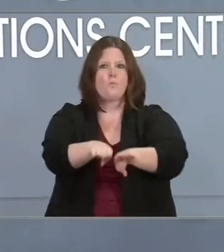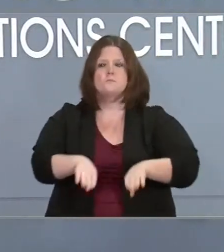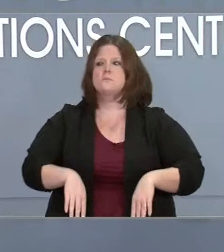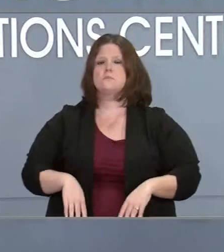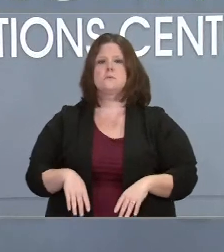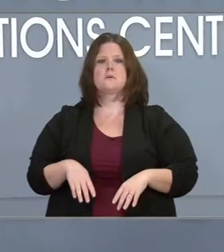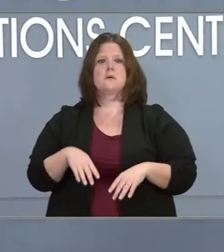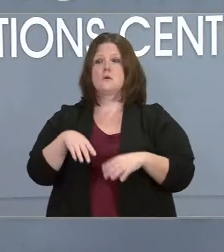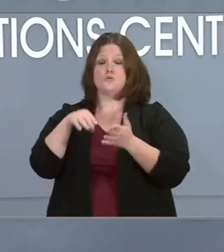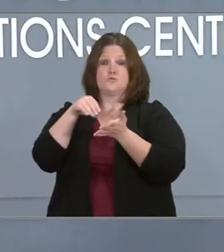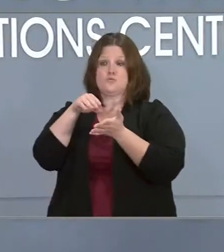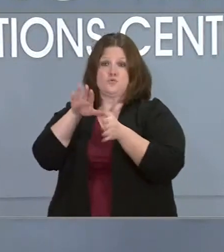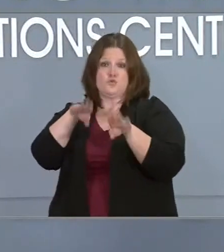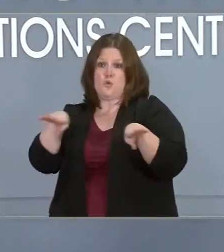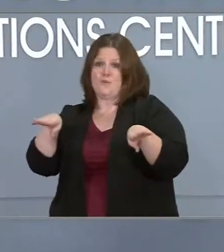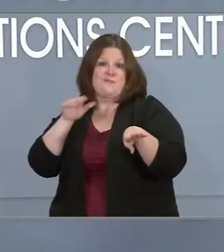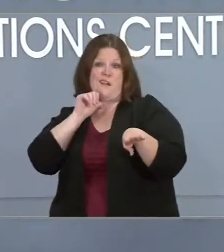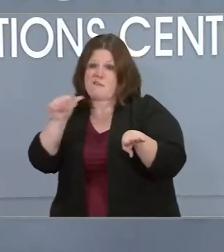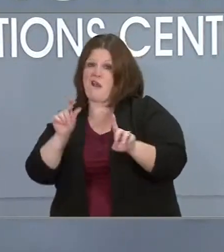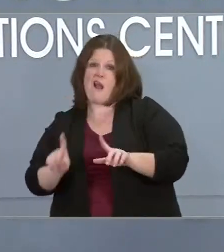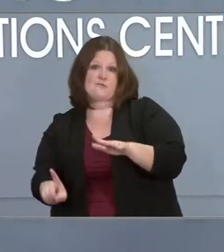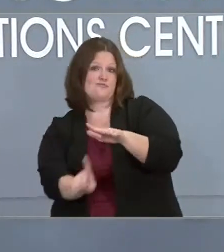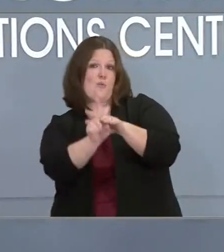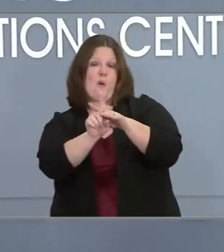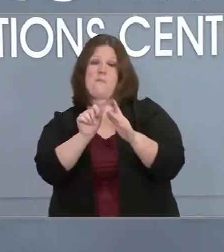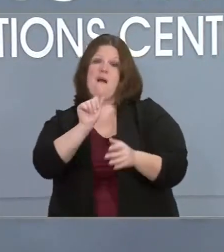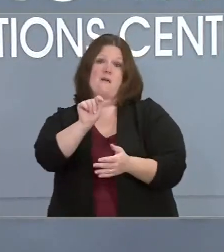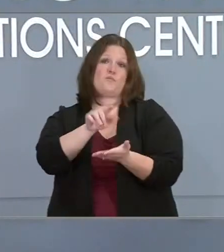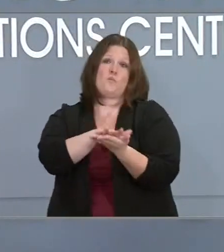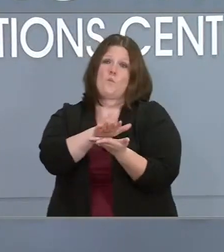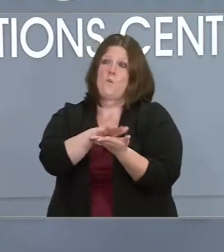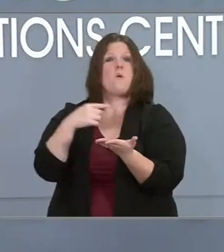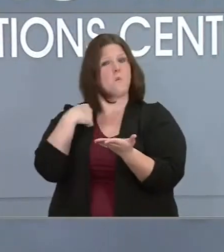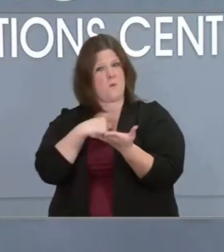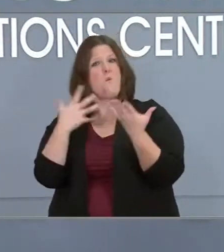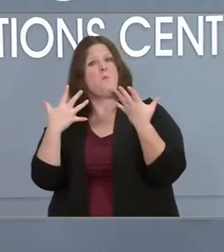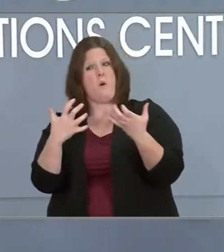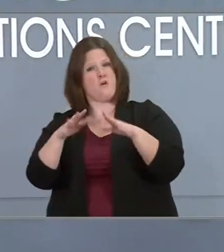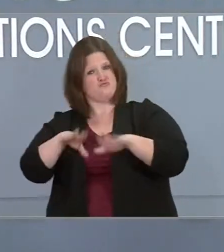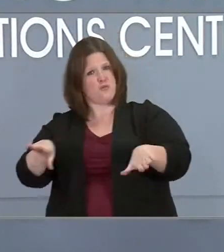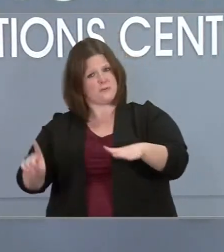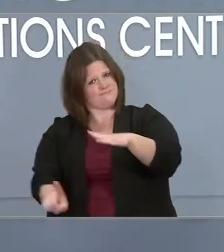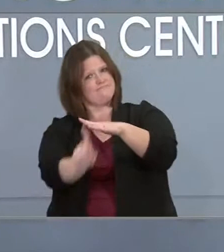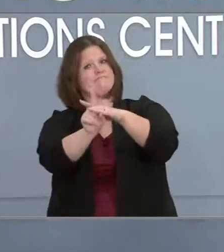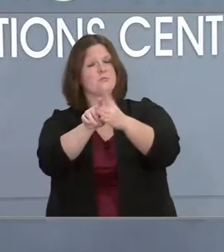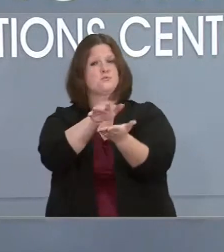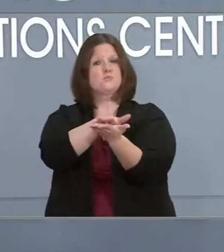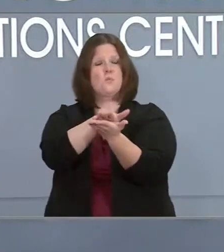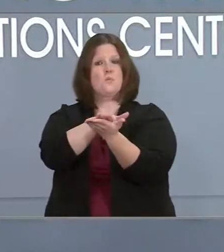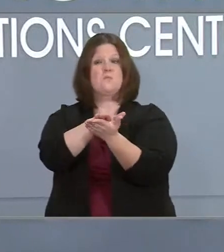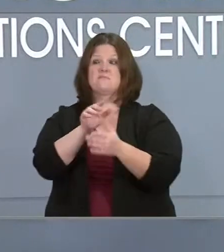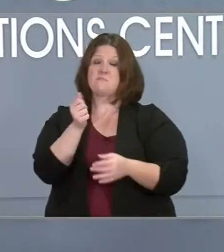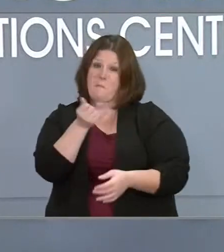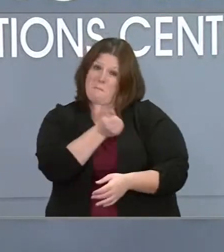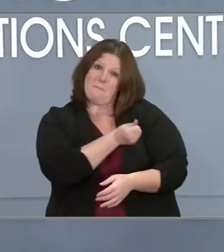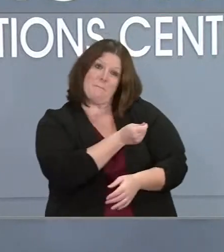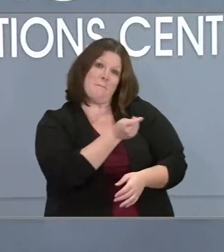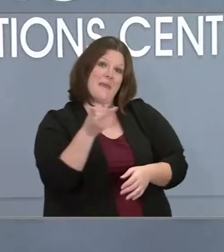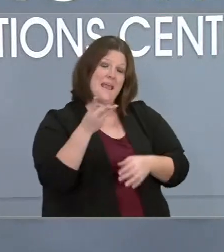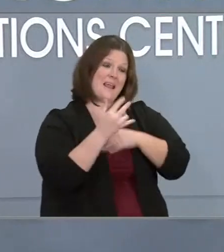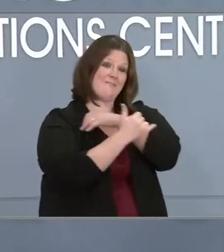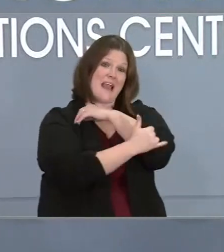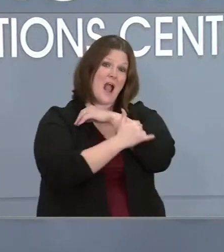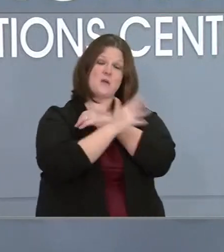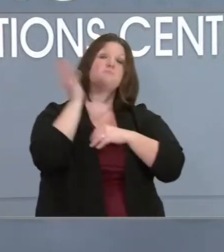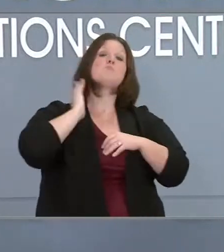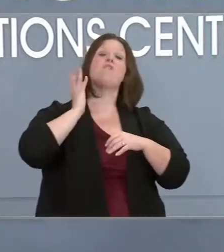in person as we want. And a number of those counties have gone to a mandatory